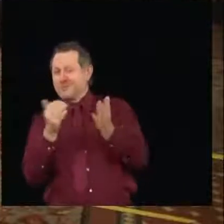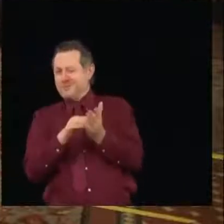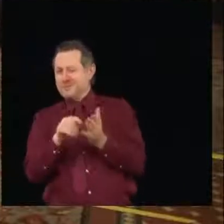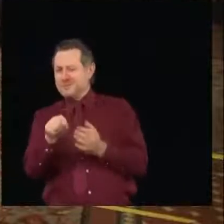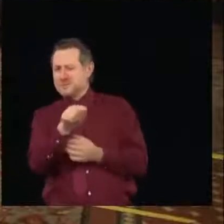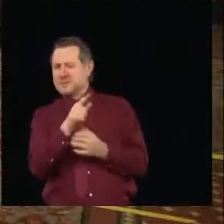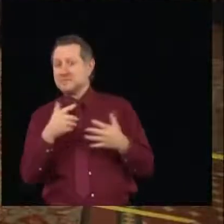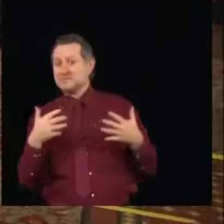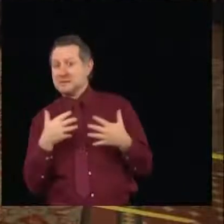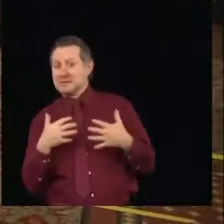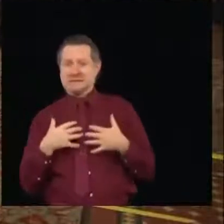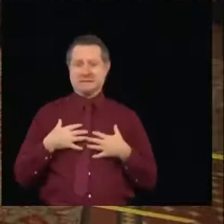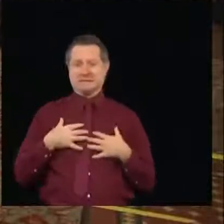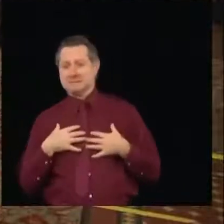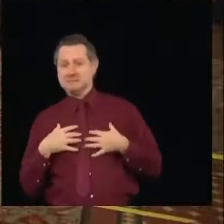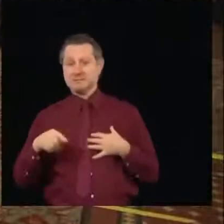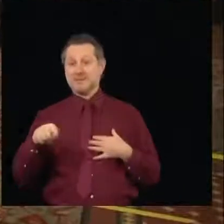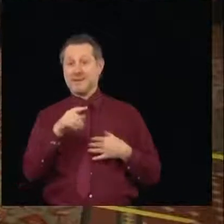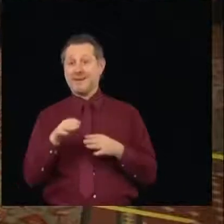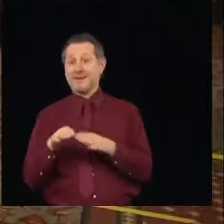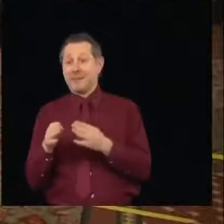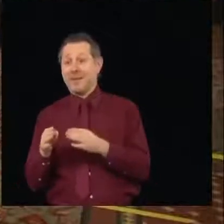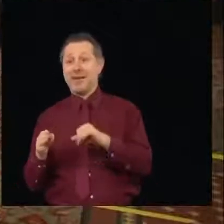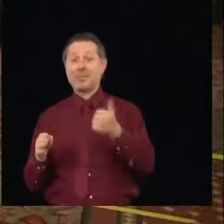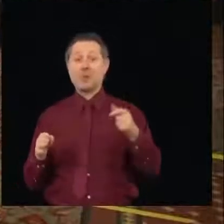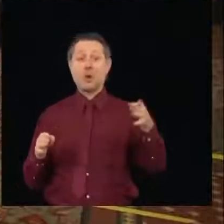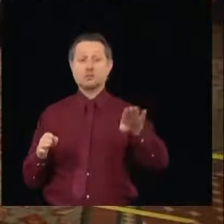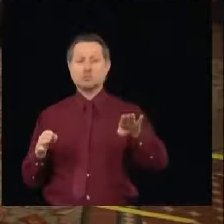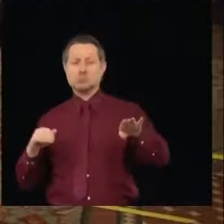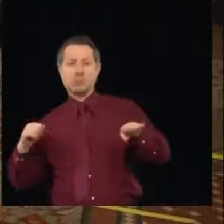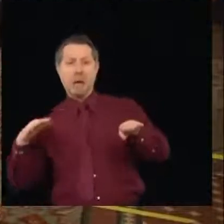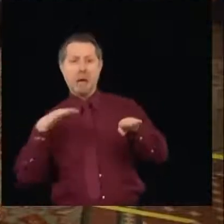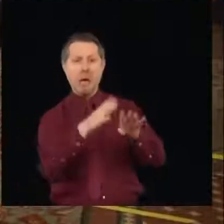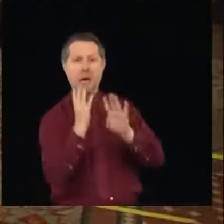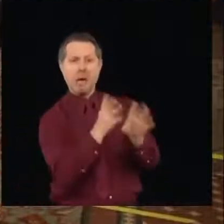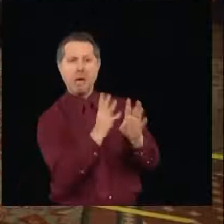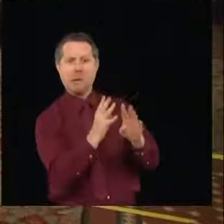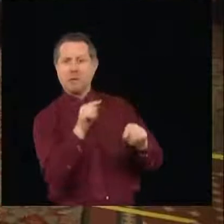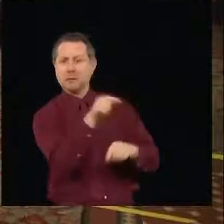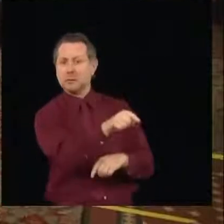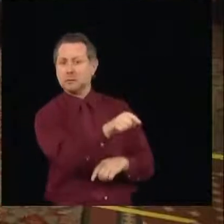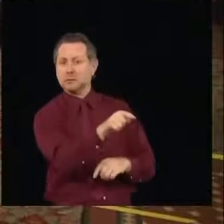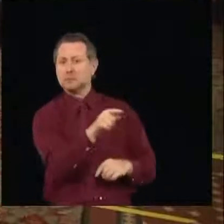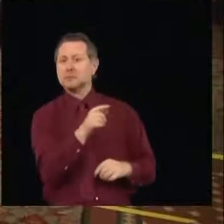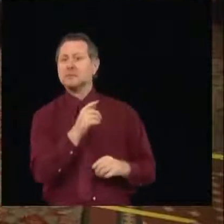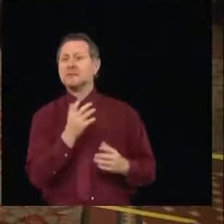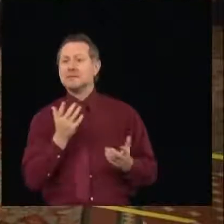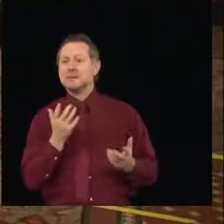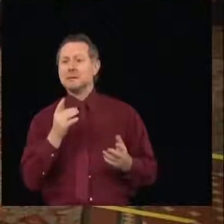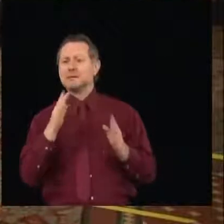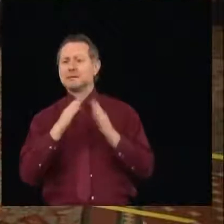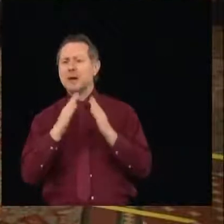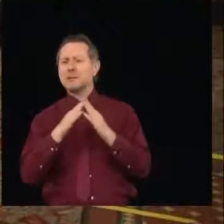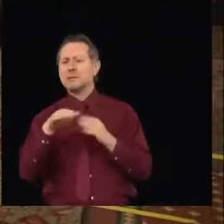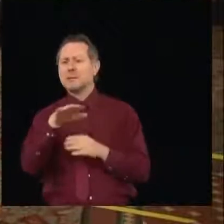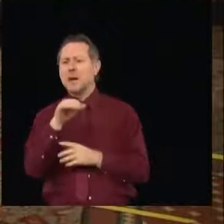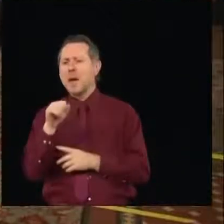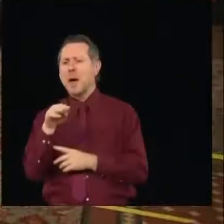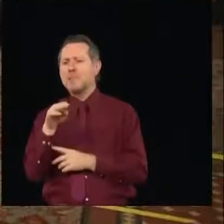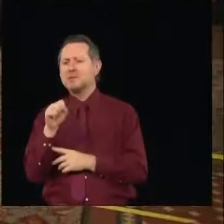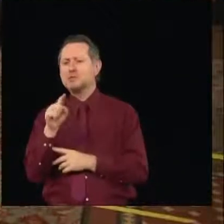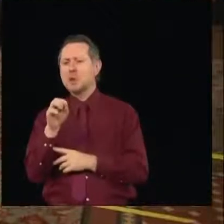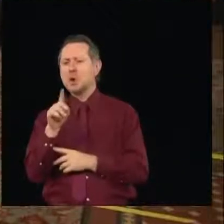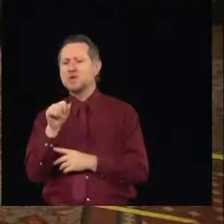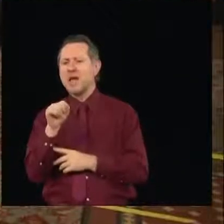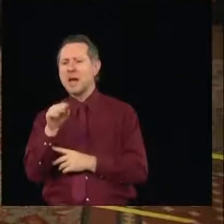from certain regions would go to others. Amsterdam is one of the regions that's open right now, and it's pretty close to here. Is there a fear that